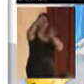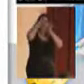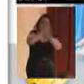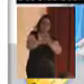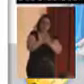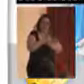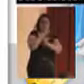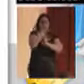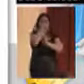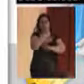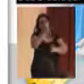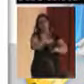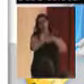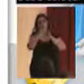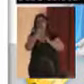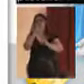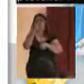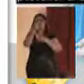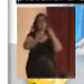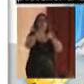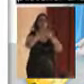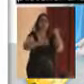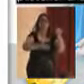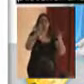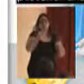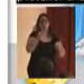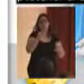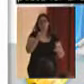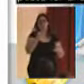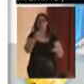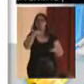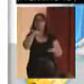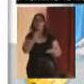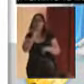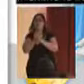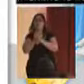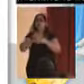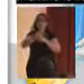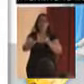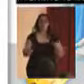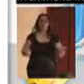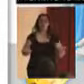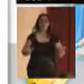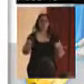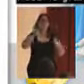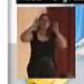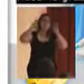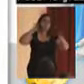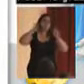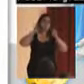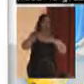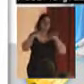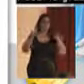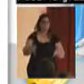they have to describe the image straight after the image. Or if they use text, it will say when the recording has to be, of the voice has to be